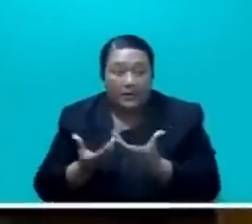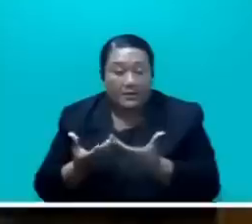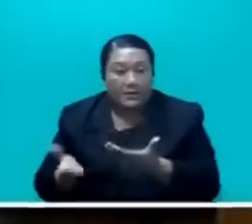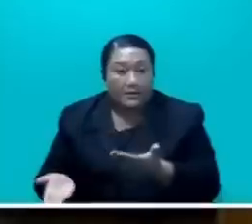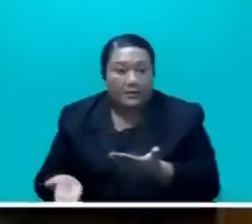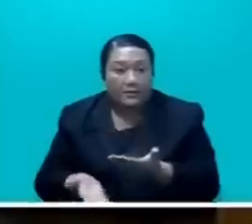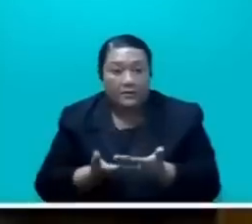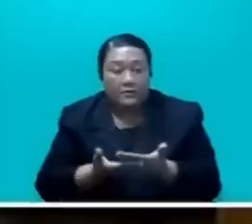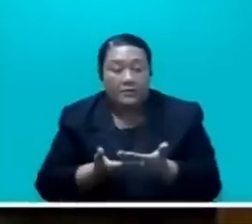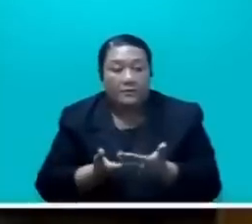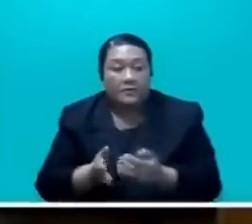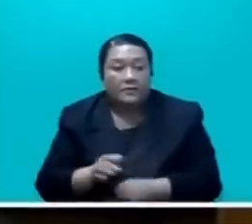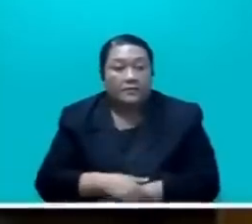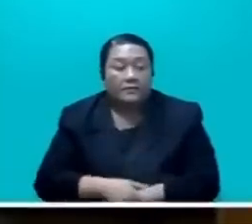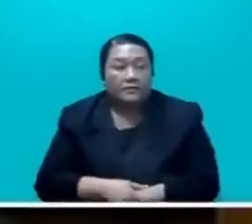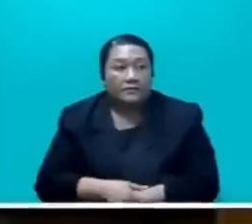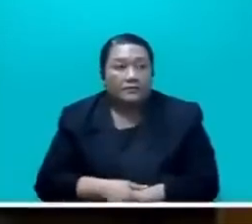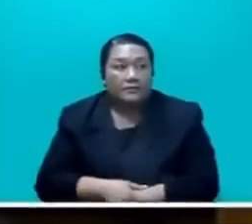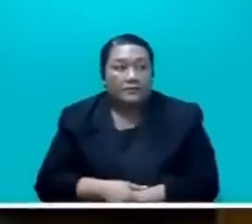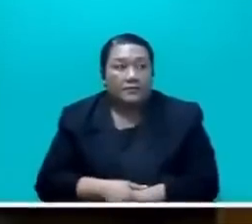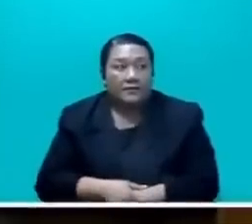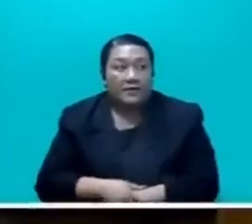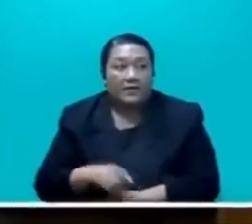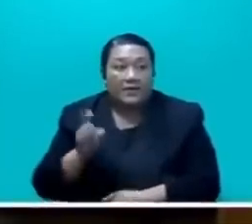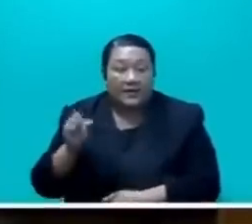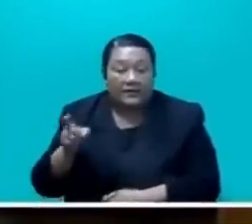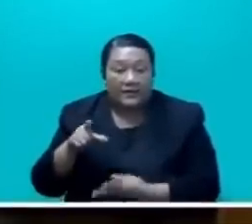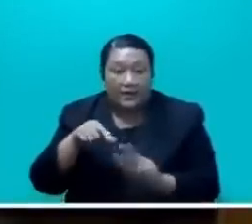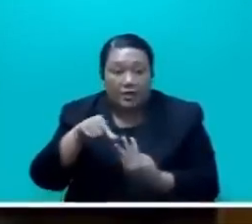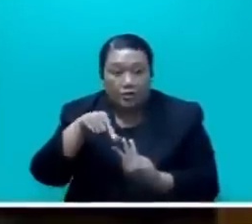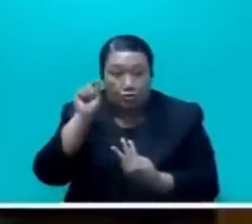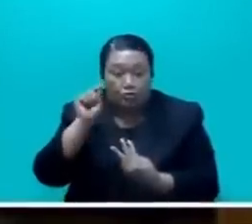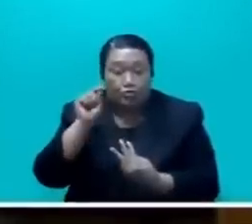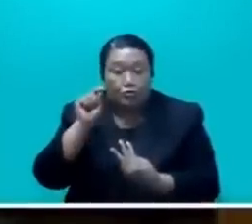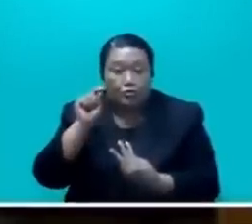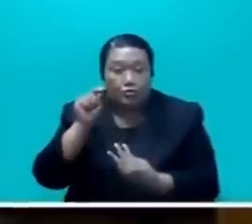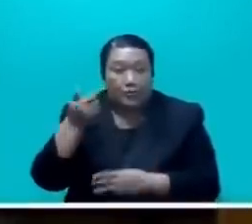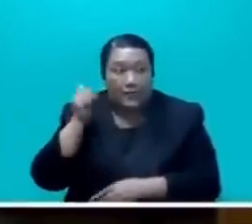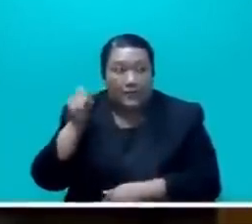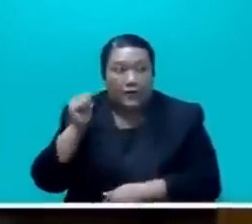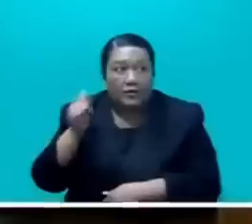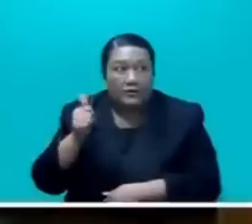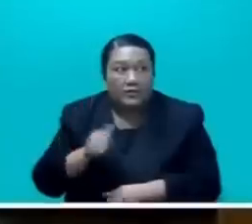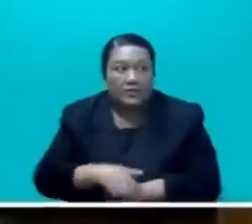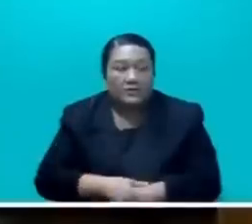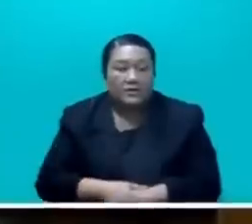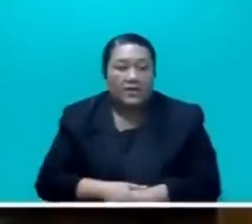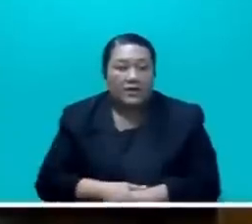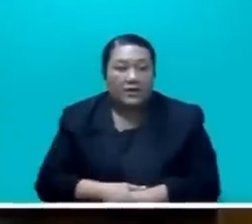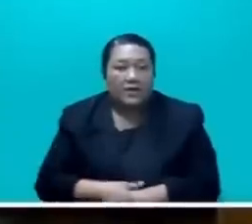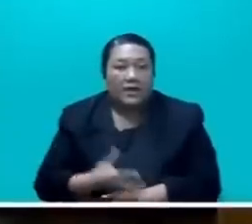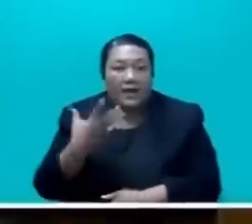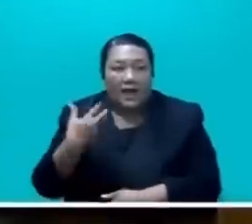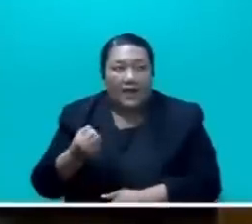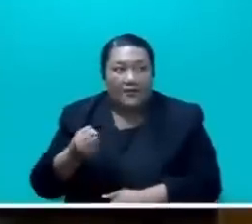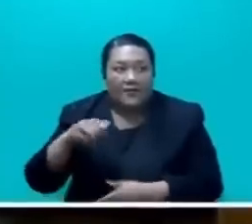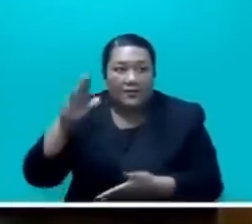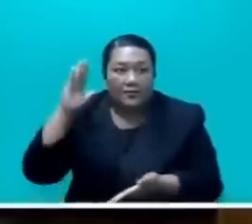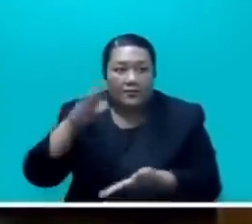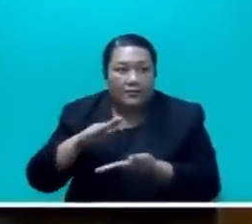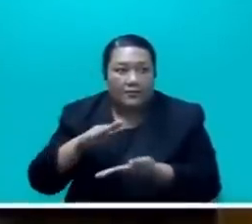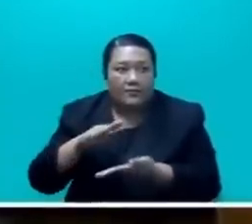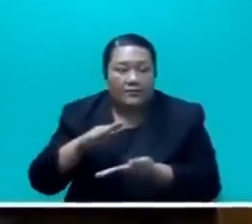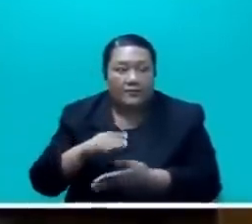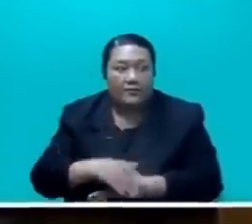that if he elects to apologize, then there would be a reduction in